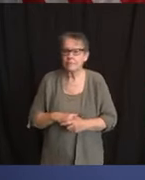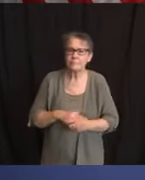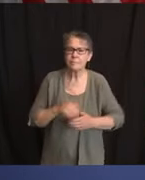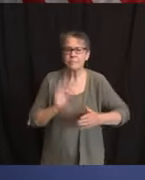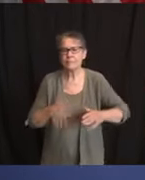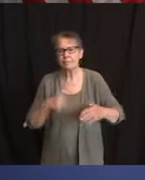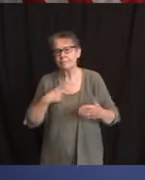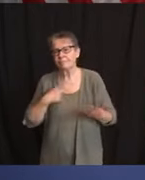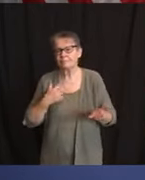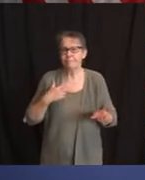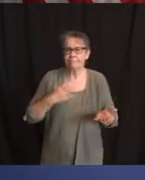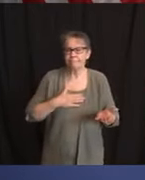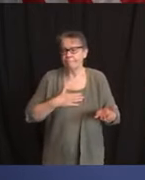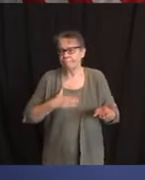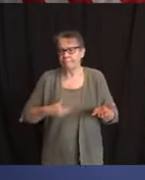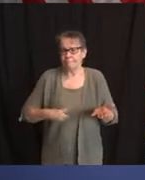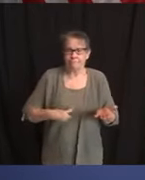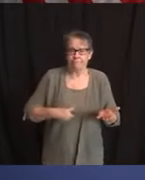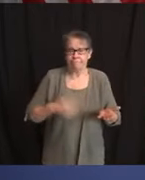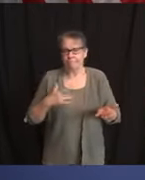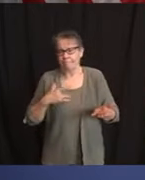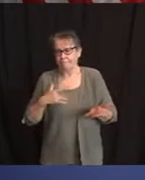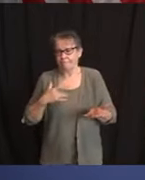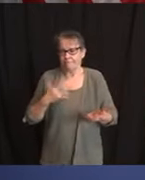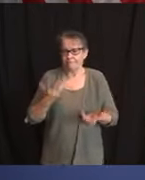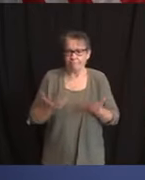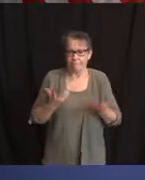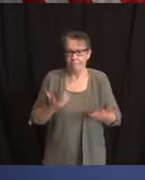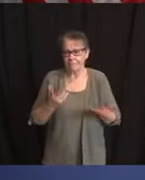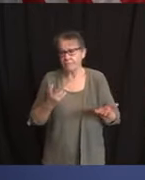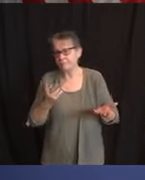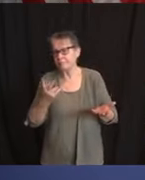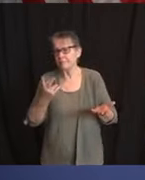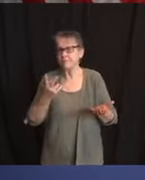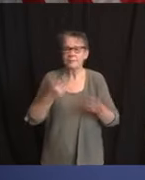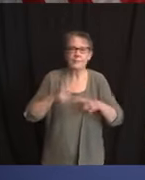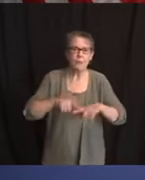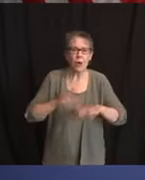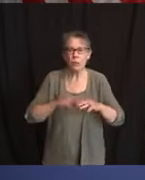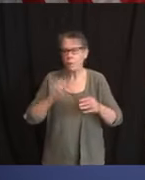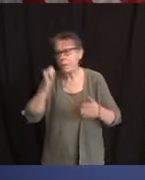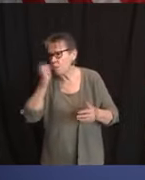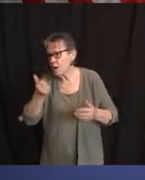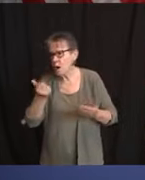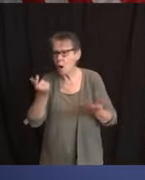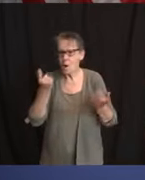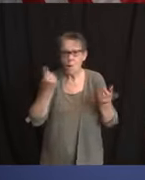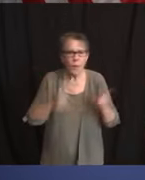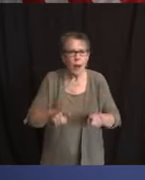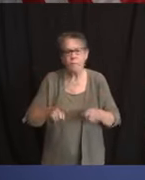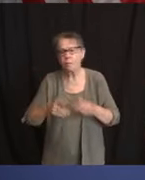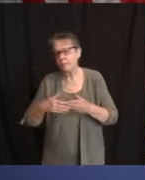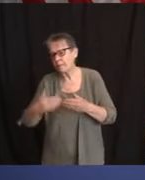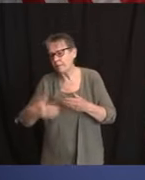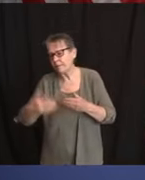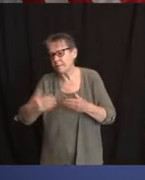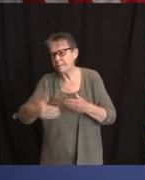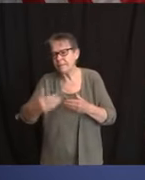we want to see how tomorrow goes. We've got a pretty good experiment before us. Clearly, it's not statewide. It's got different